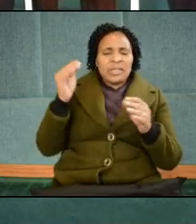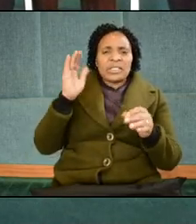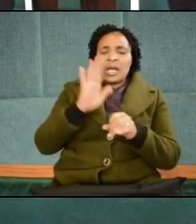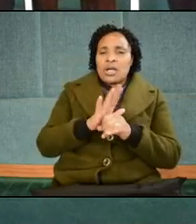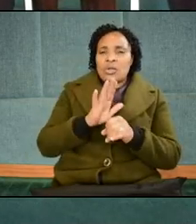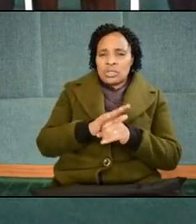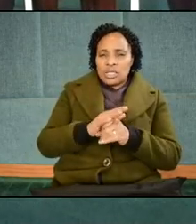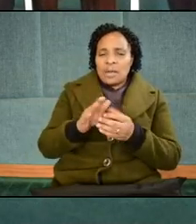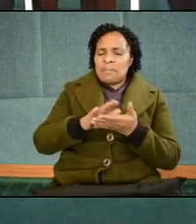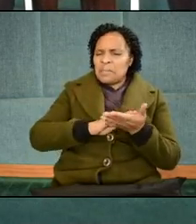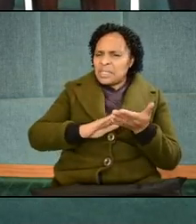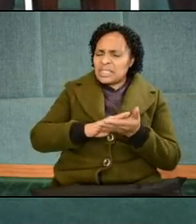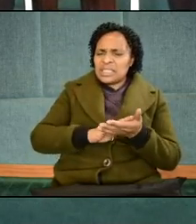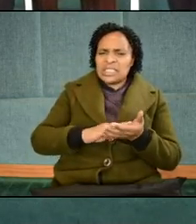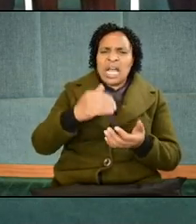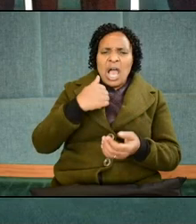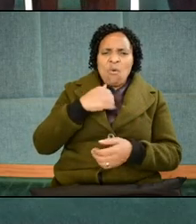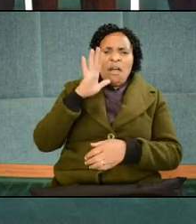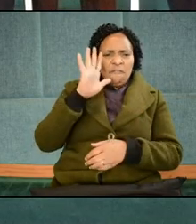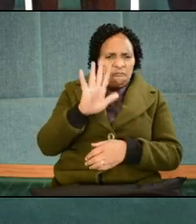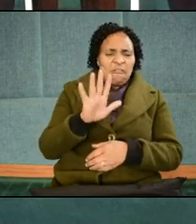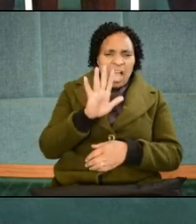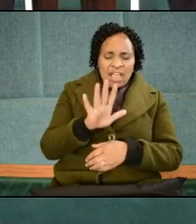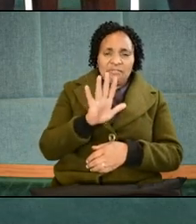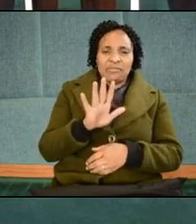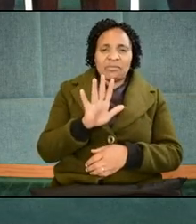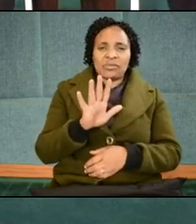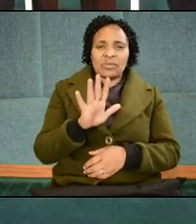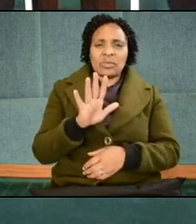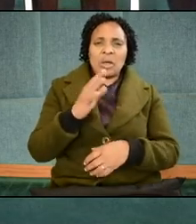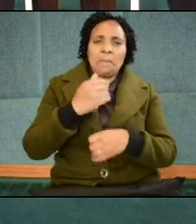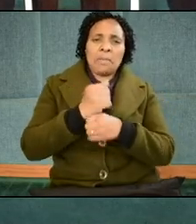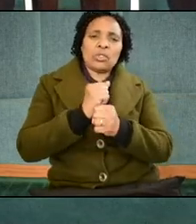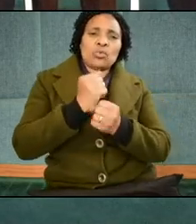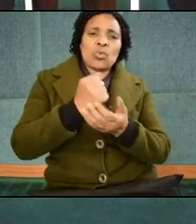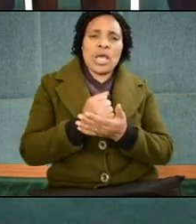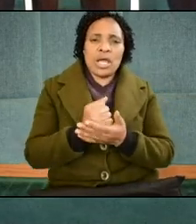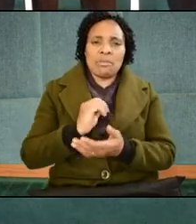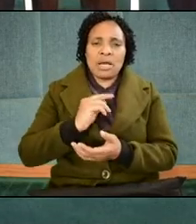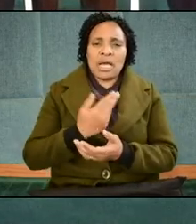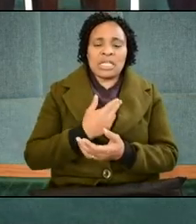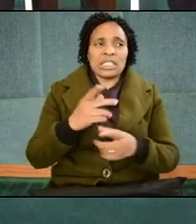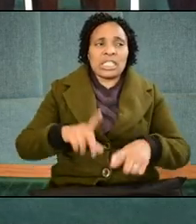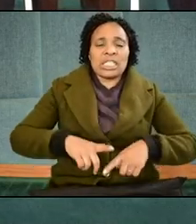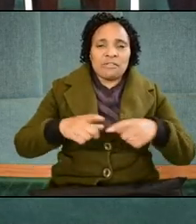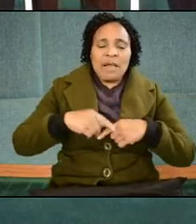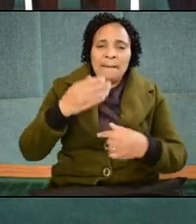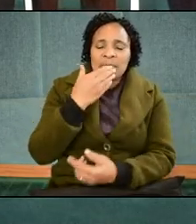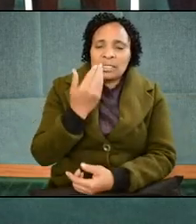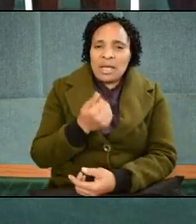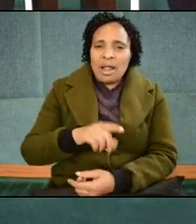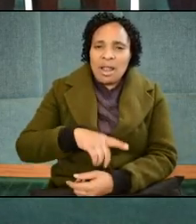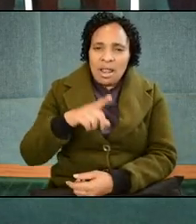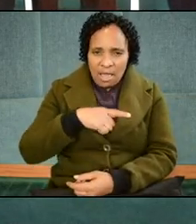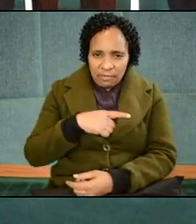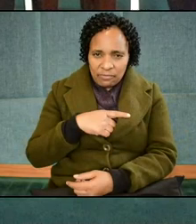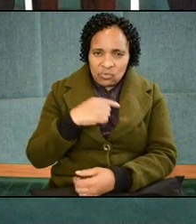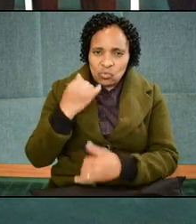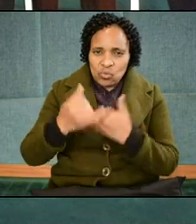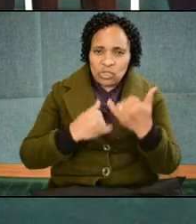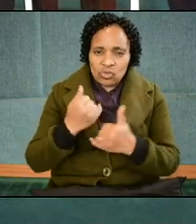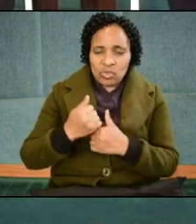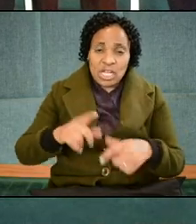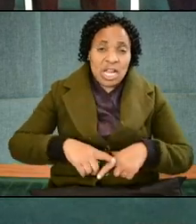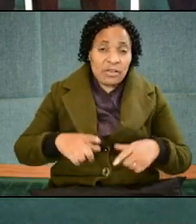lot. Basically, our five senses, you know, they're made to help us live life, a better life, you know, enjoy life